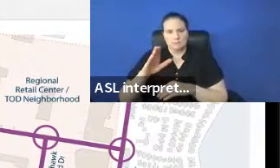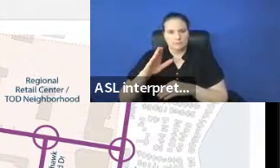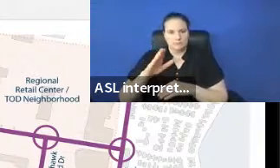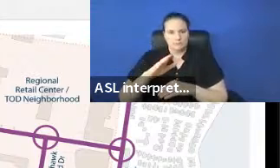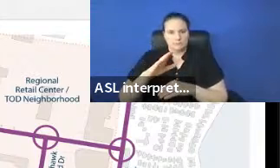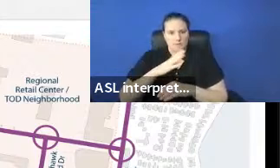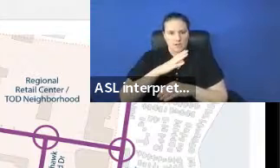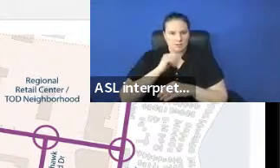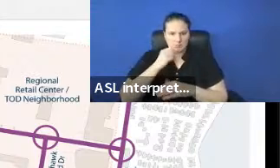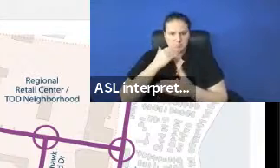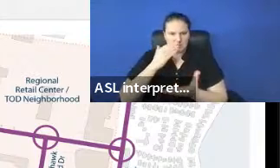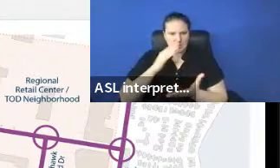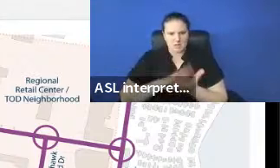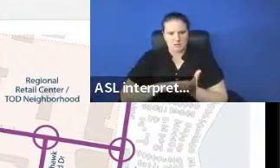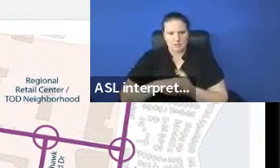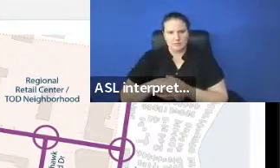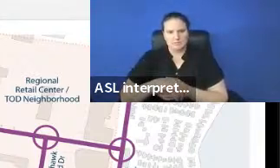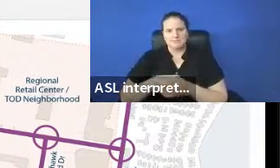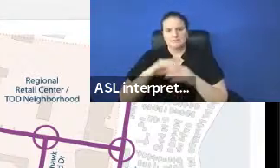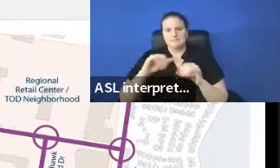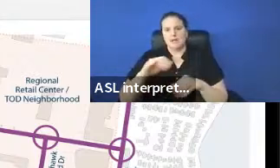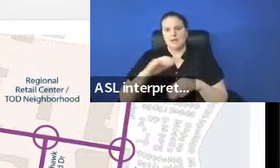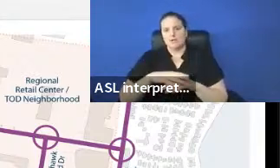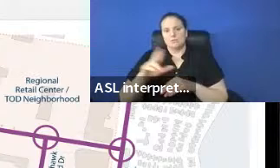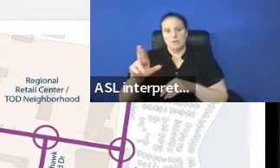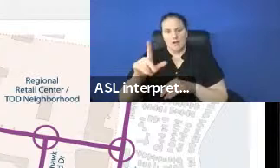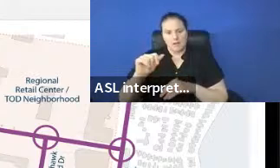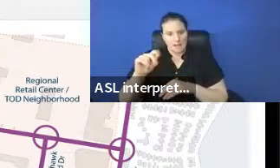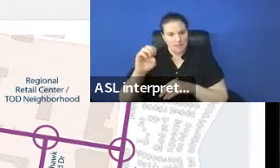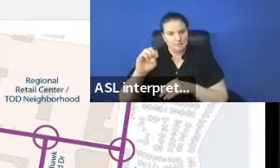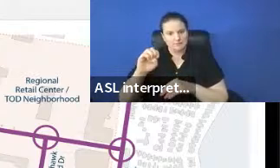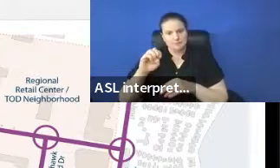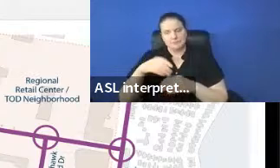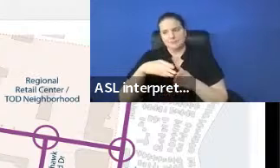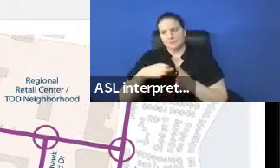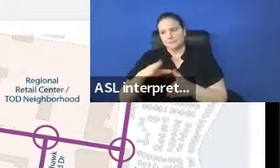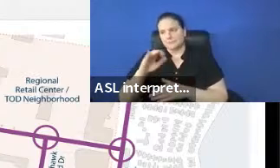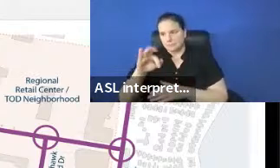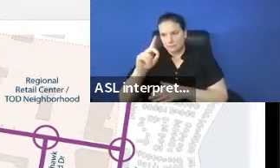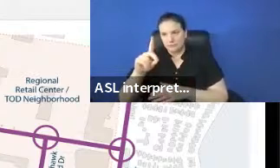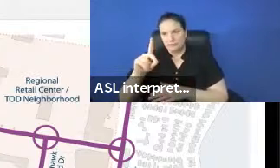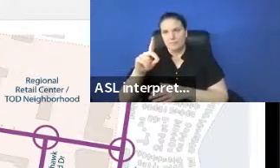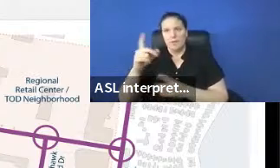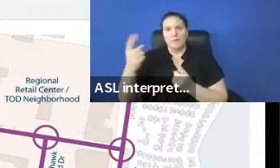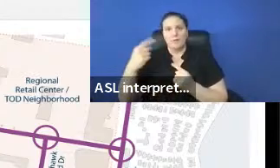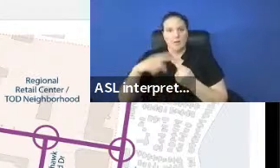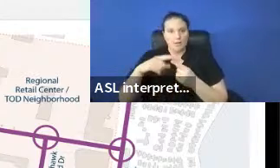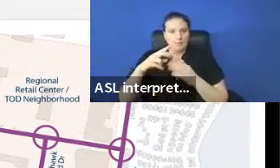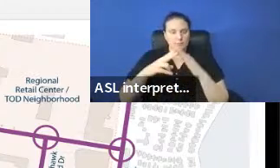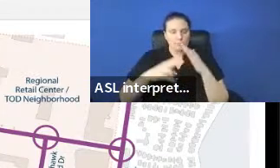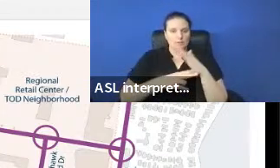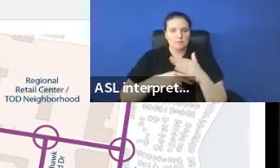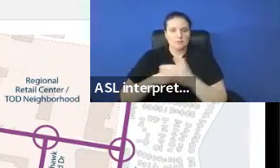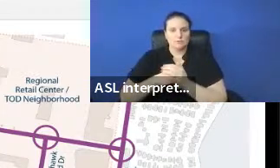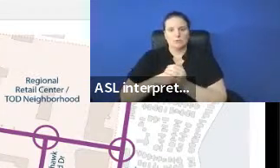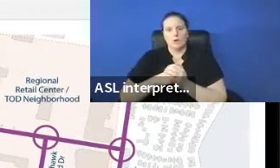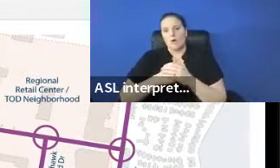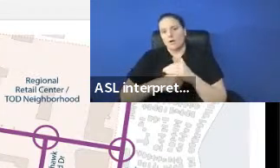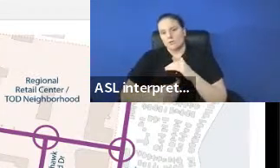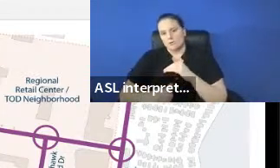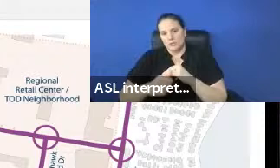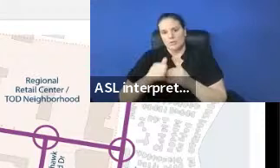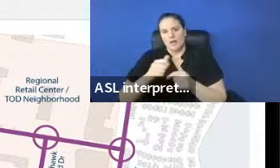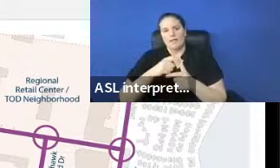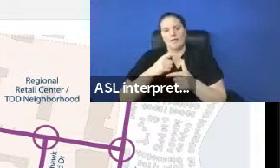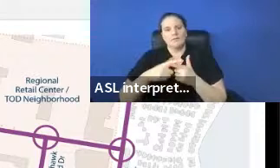that bad. You stay in the right-hand lane, go through the yield lane, come up onto the bridge, go underneath, and you're